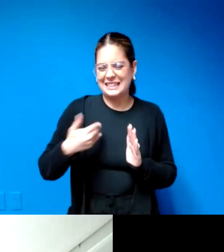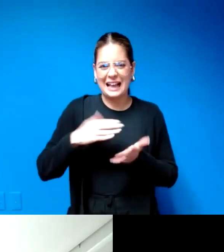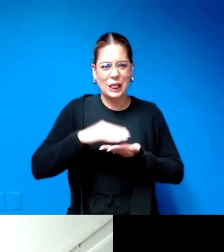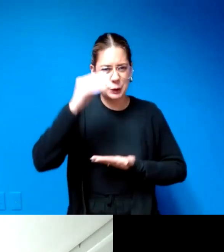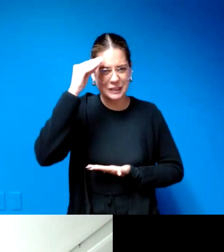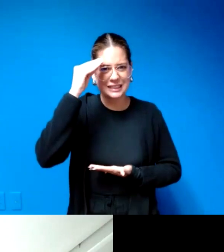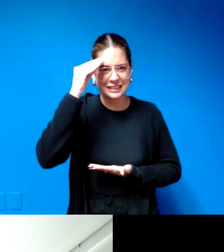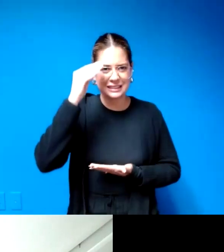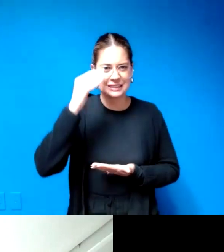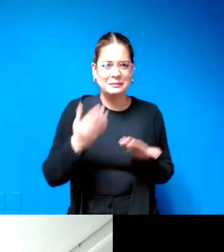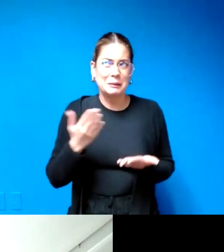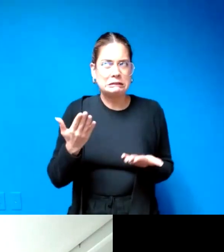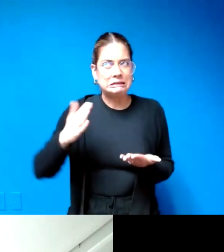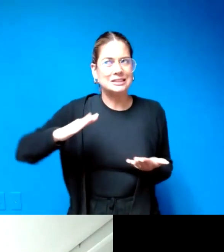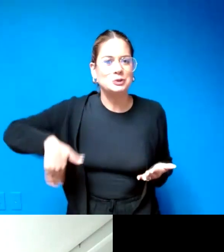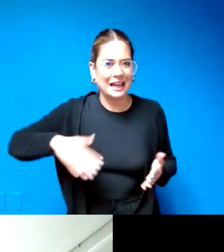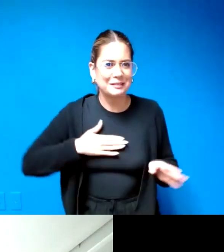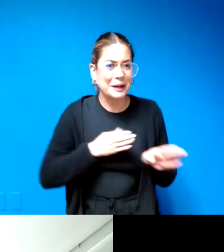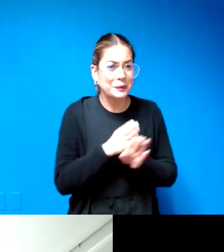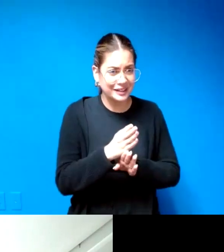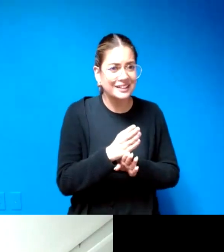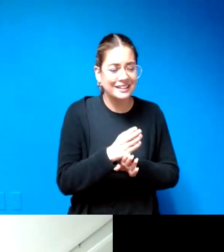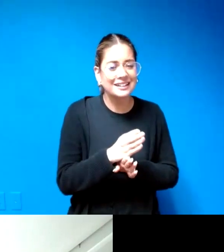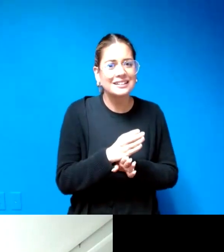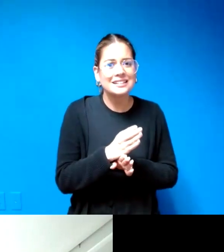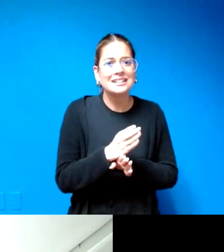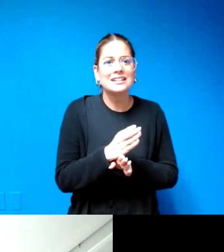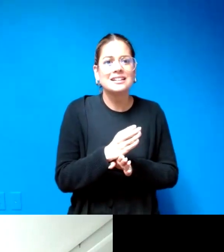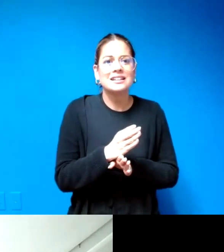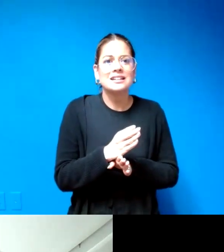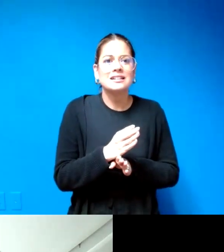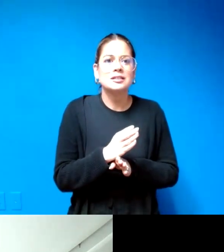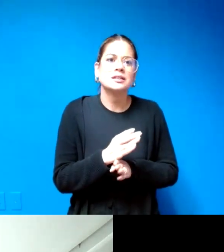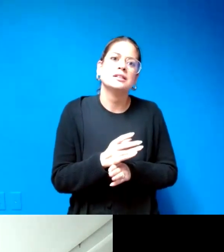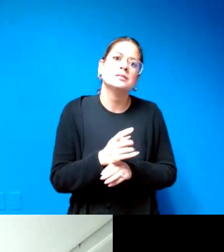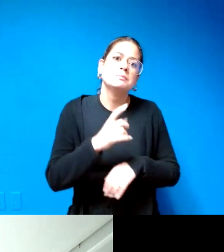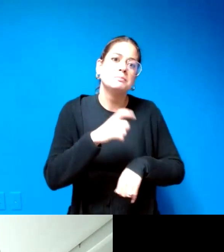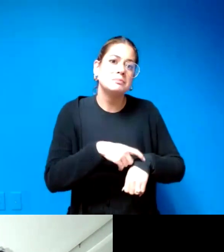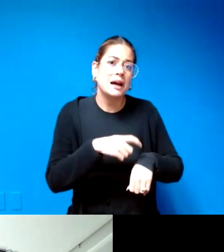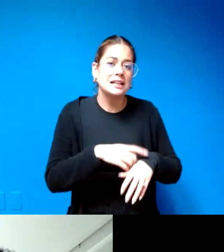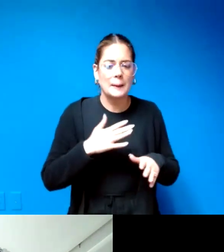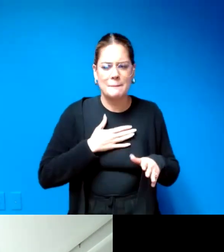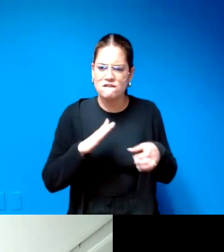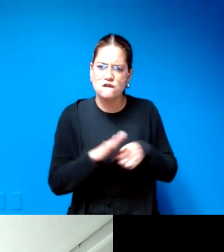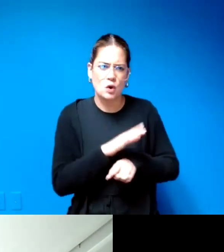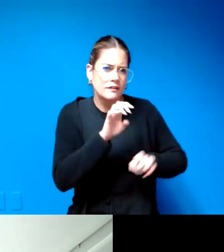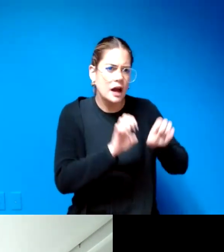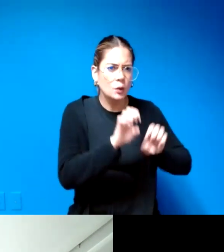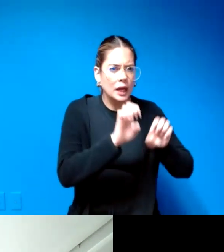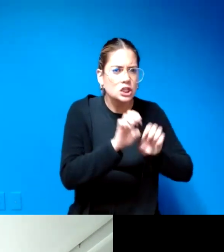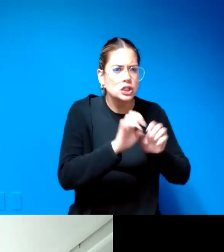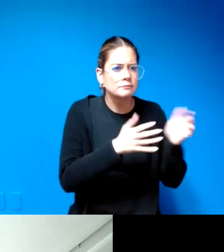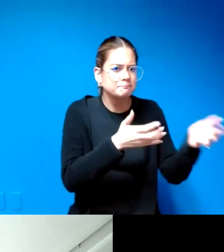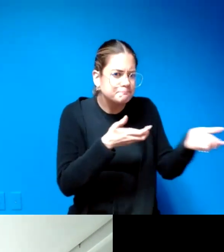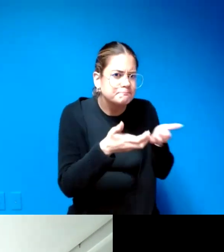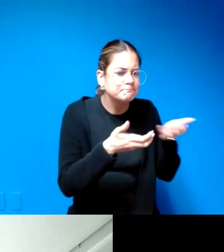of probably too late in my career is that I would spend all my time doing my full assessment and talking to the